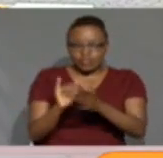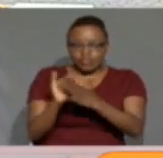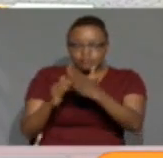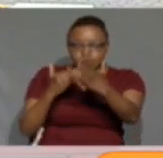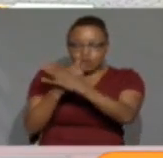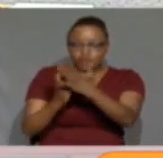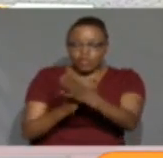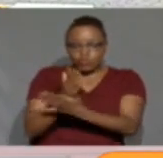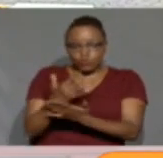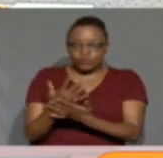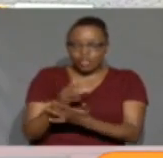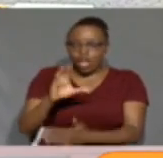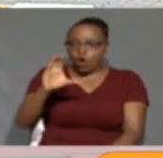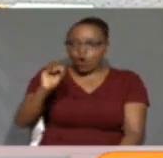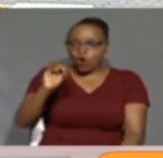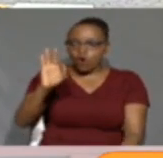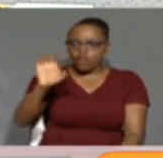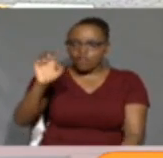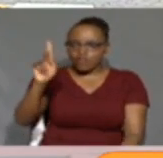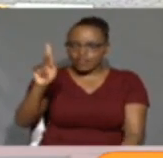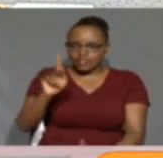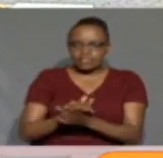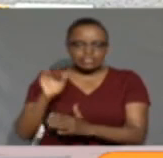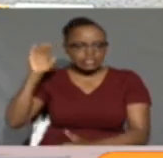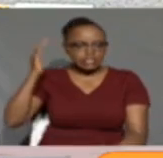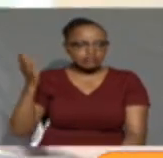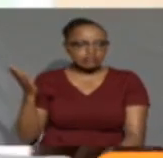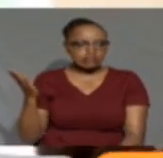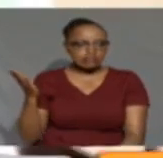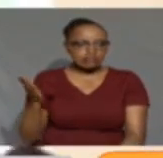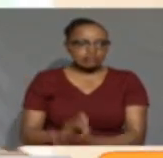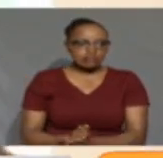by the Consumer Federation of Kenya. Take a listen.